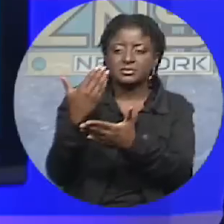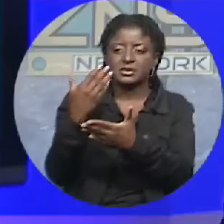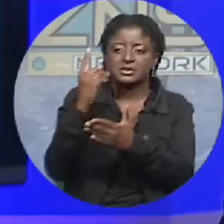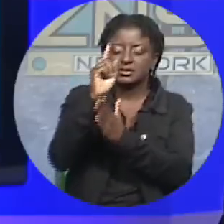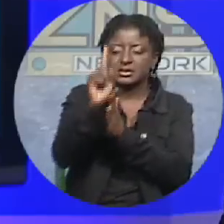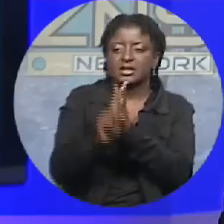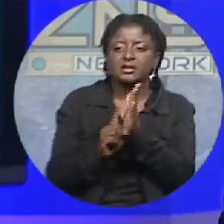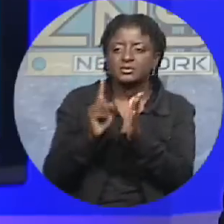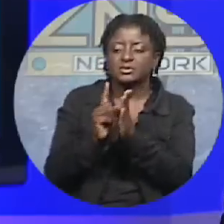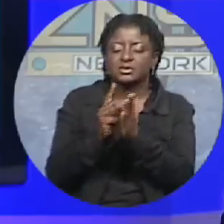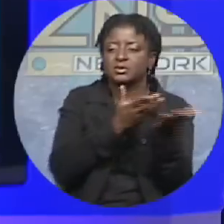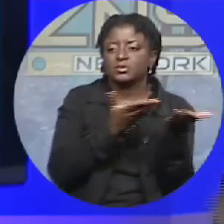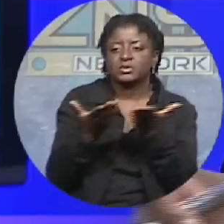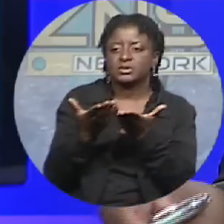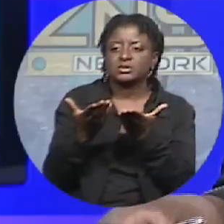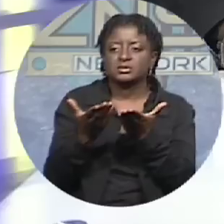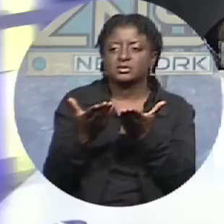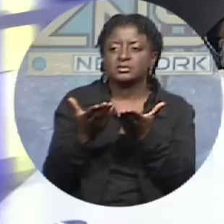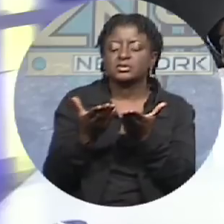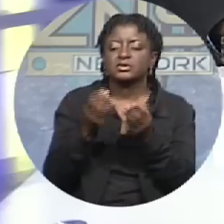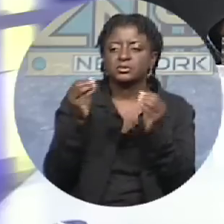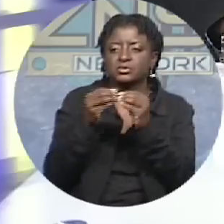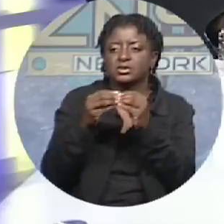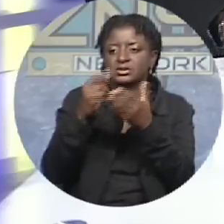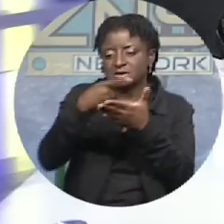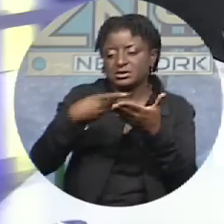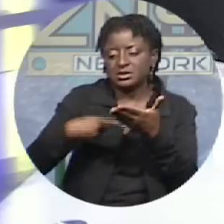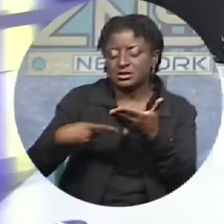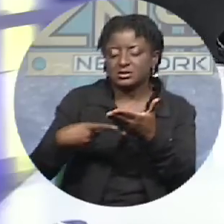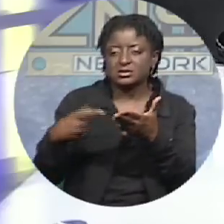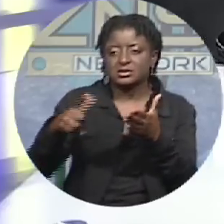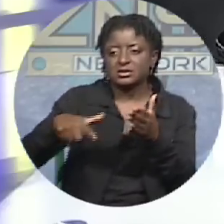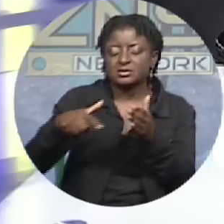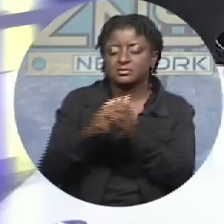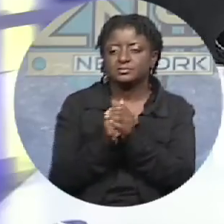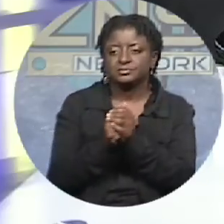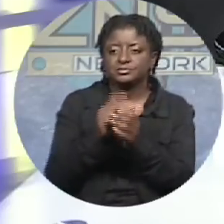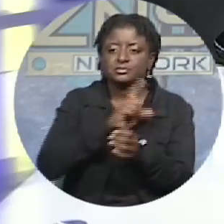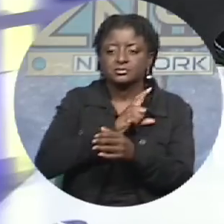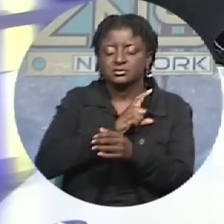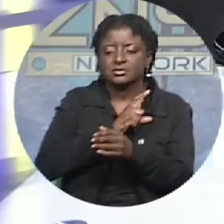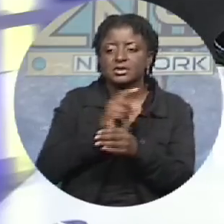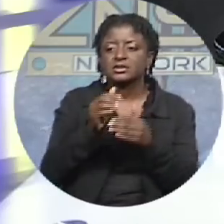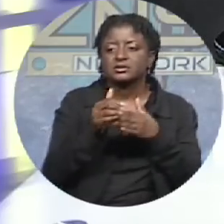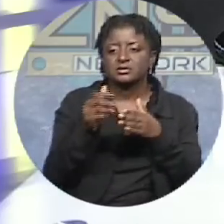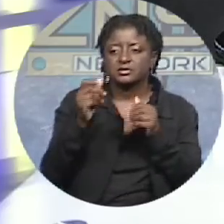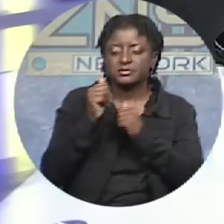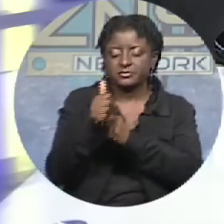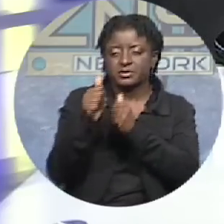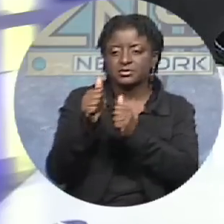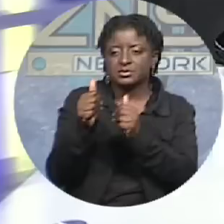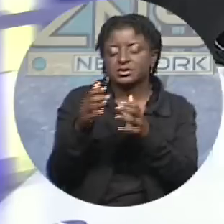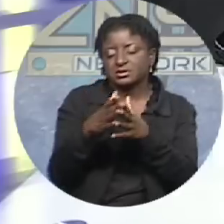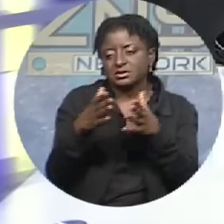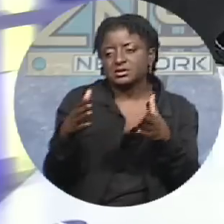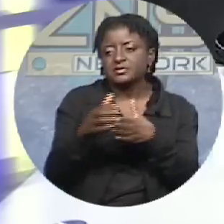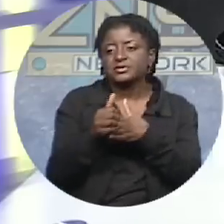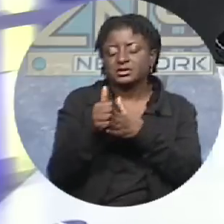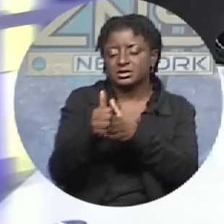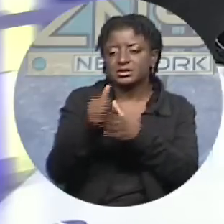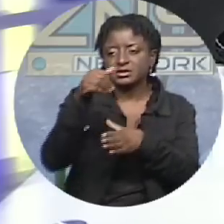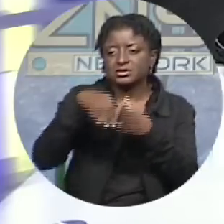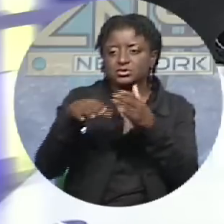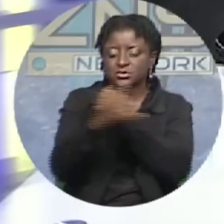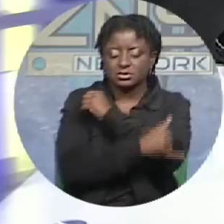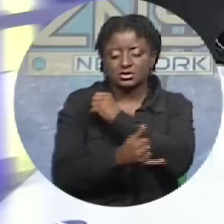bring you more details as they become available. Well, police are said to be following significant leads, meantime, into the country's latest